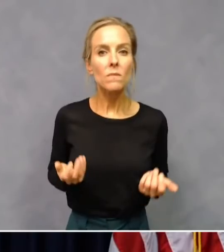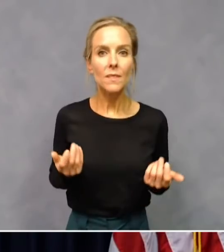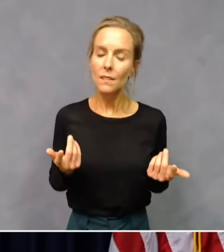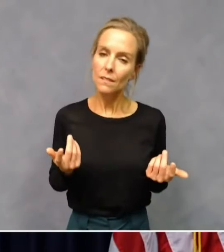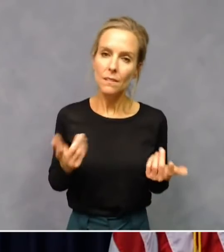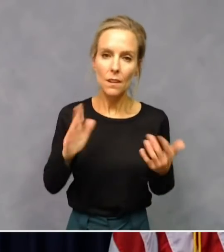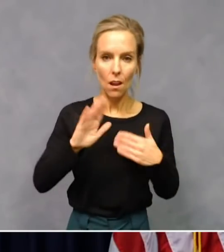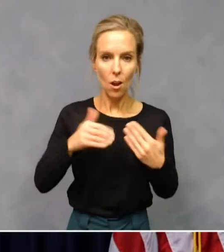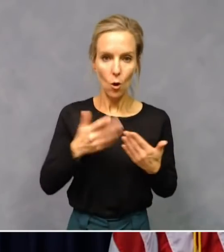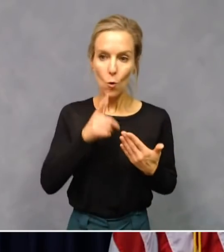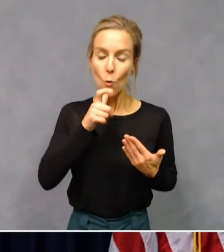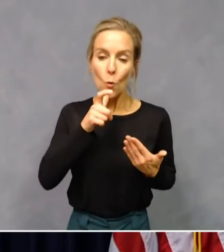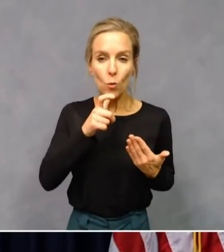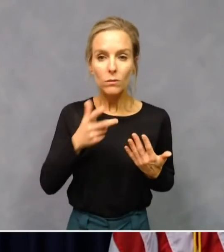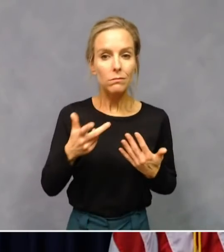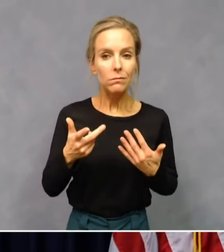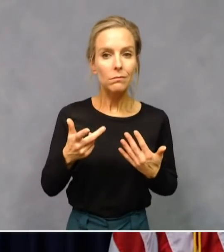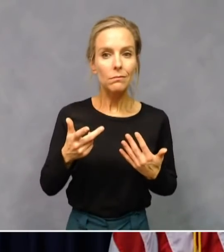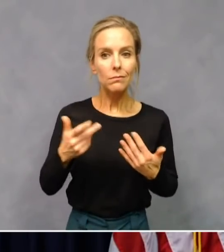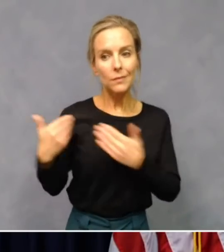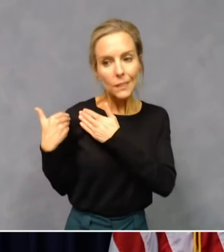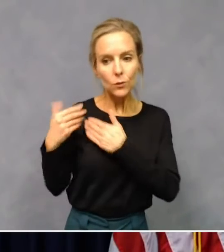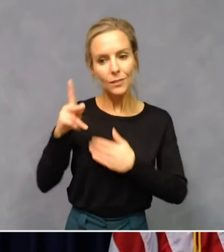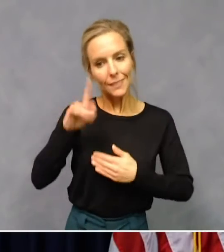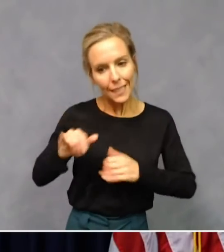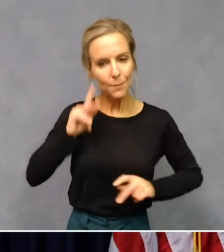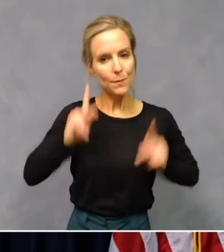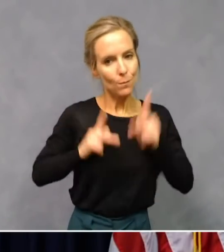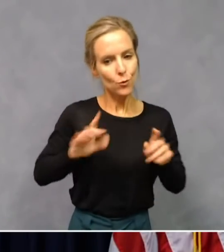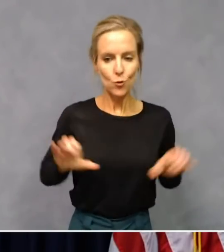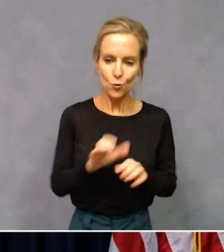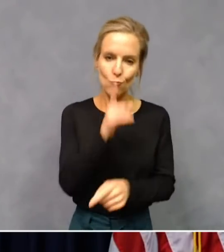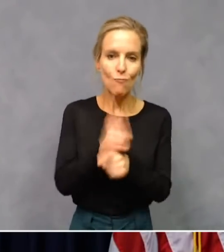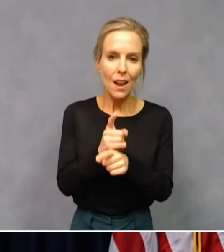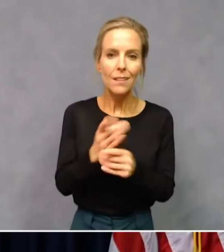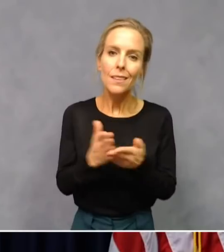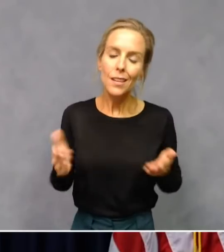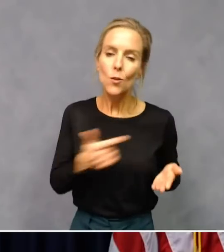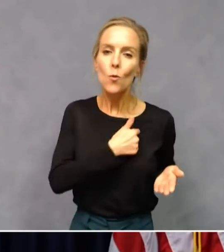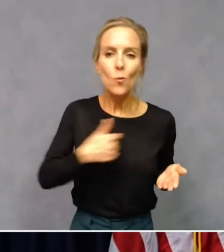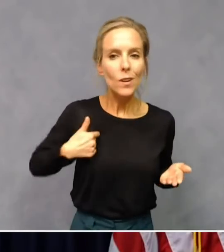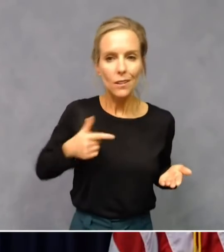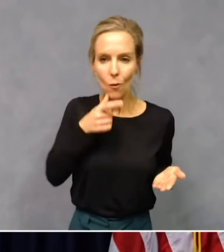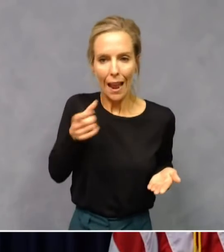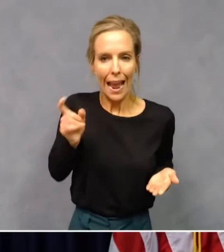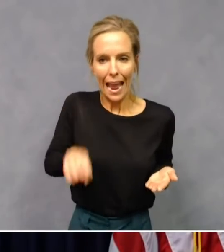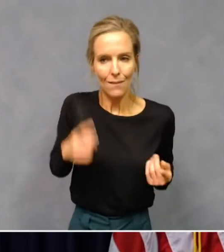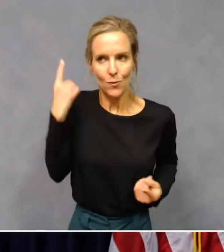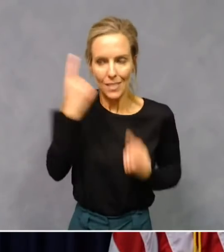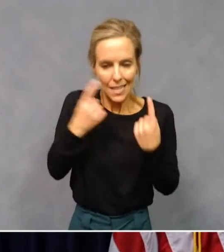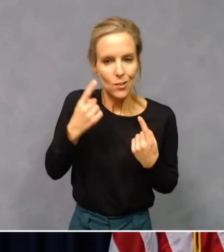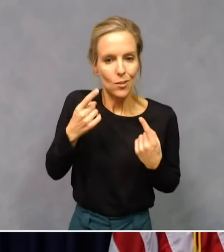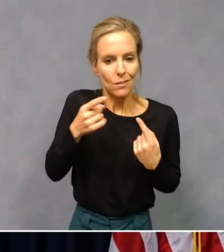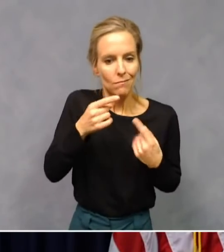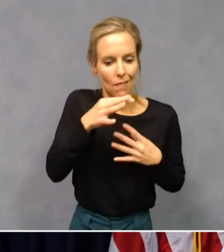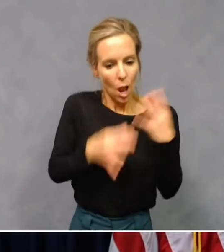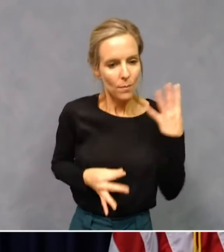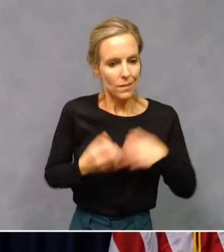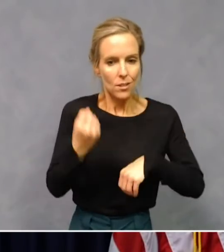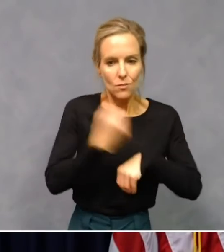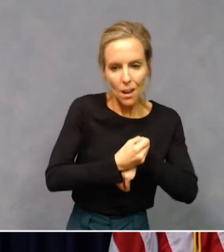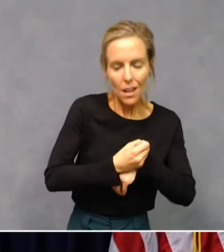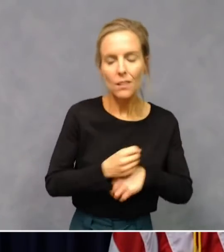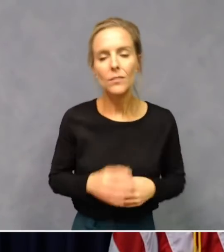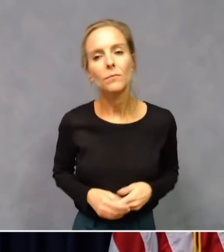of Kentuckians to do the right thing. So we don't have to consider those options. Josh James.